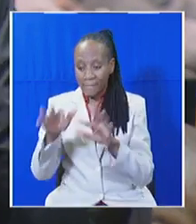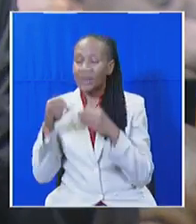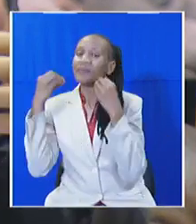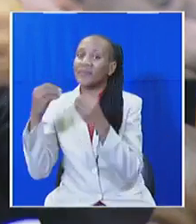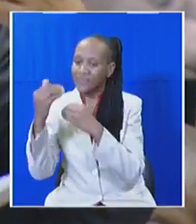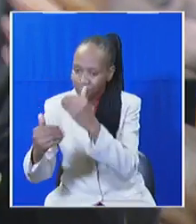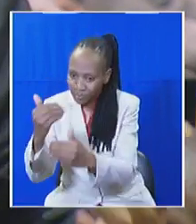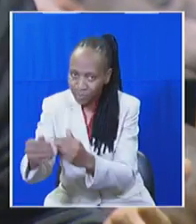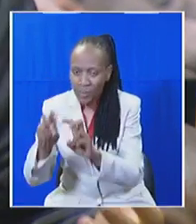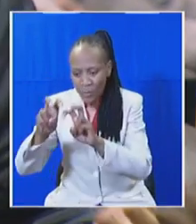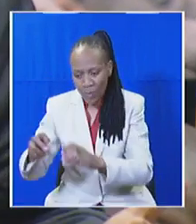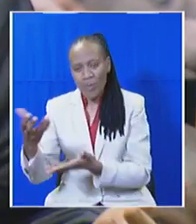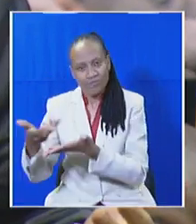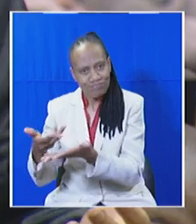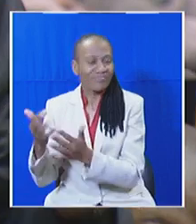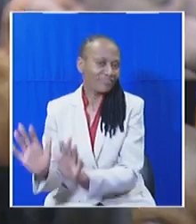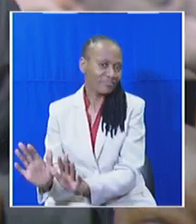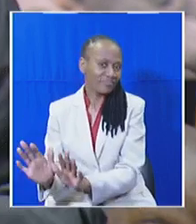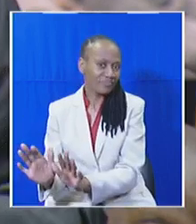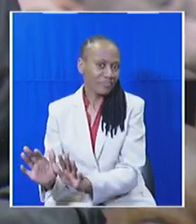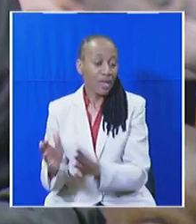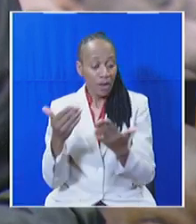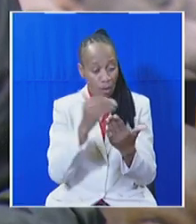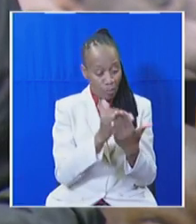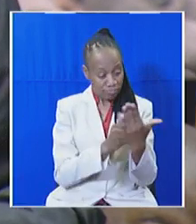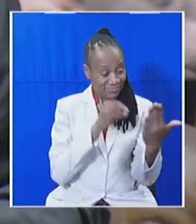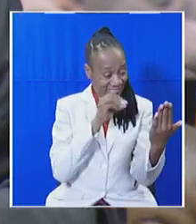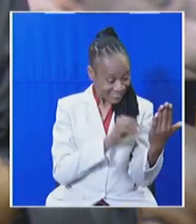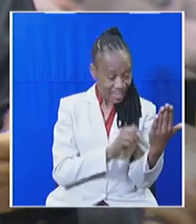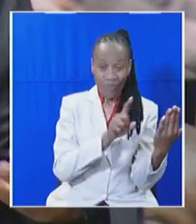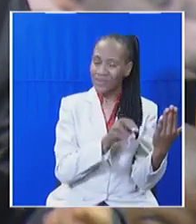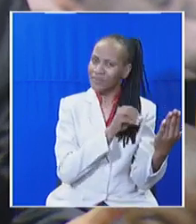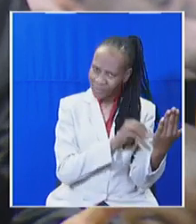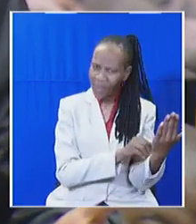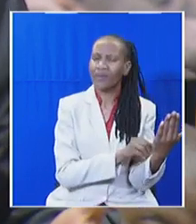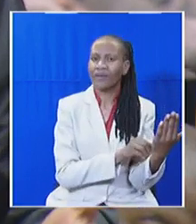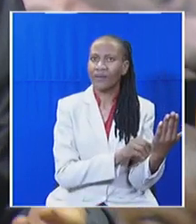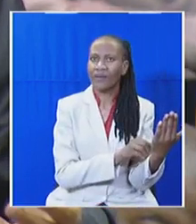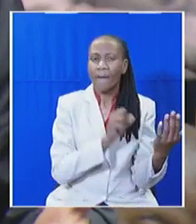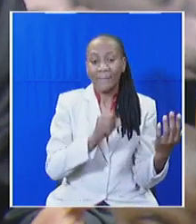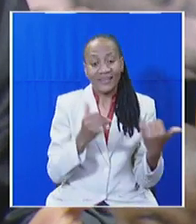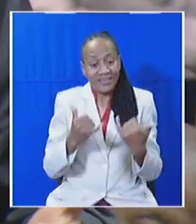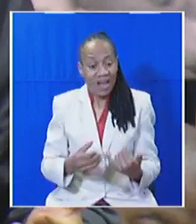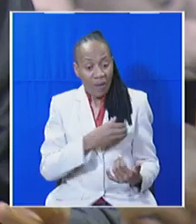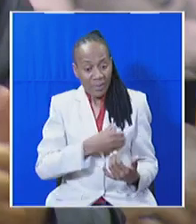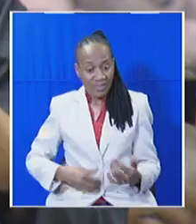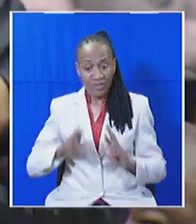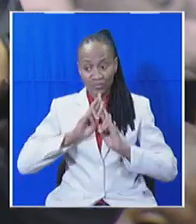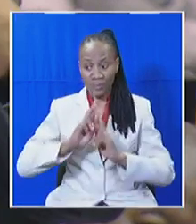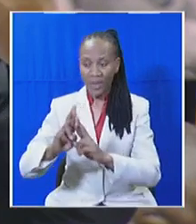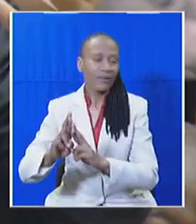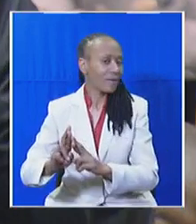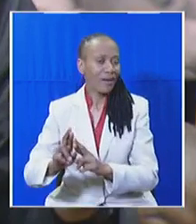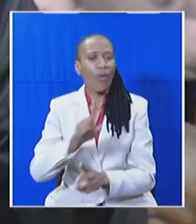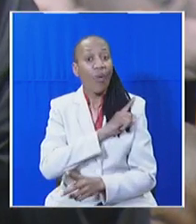now. It was accepted as a valid question. It's on the order paper to be dealt with, but we do not get the answers because the President is of the view